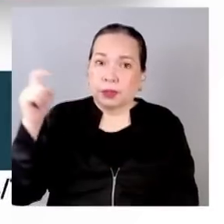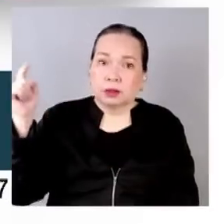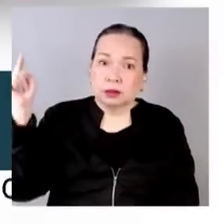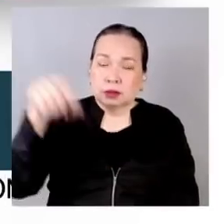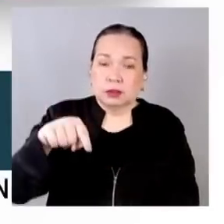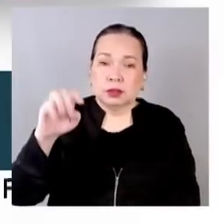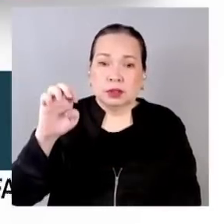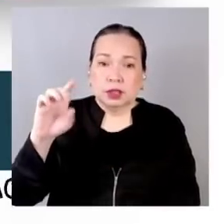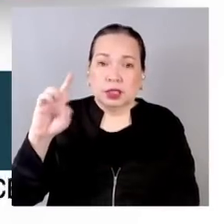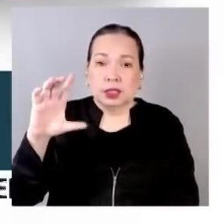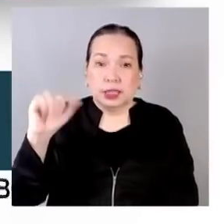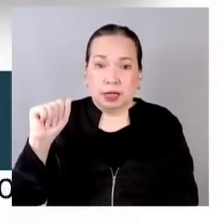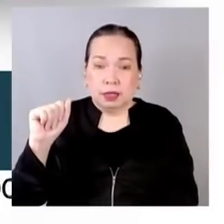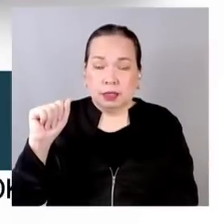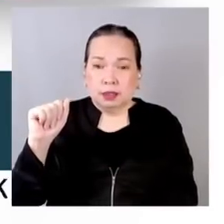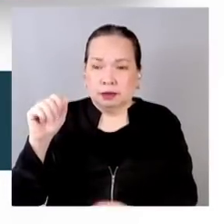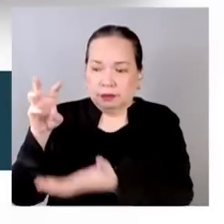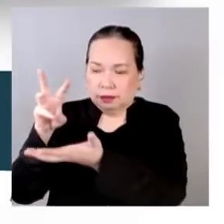in the Philippines.